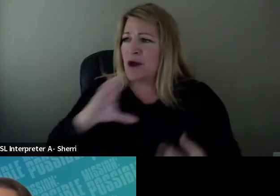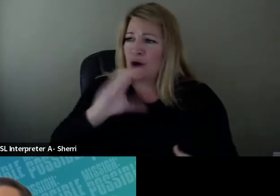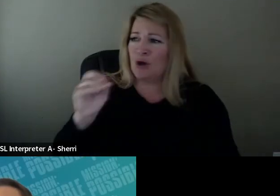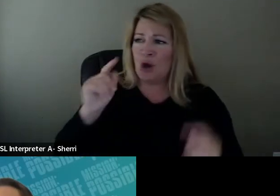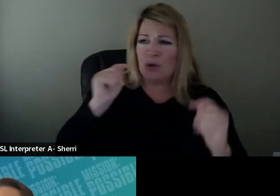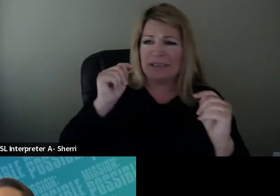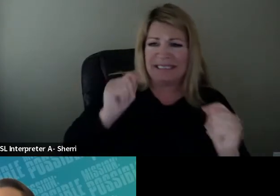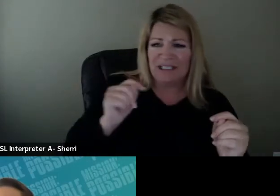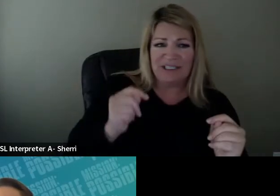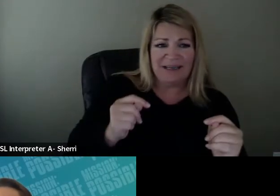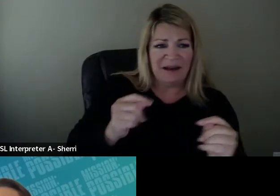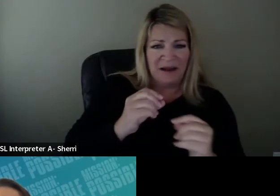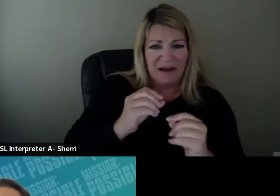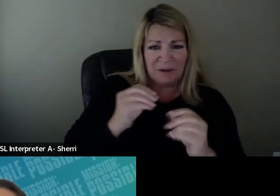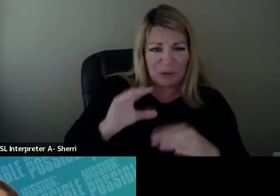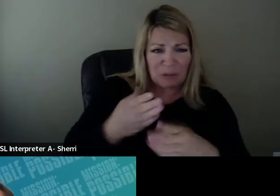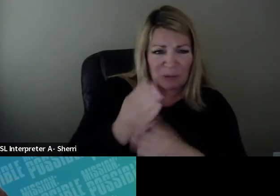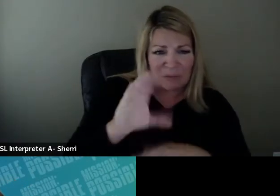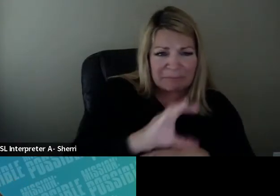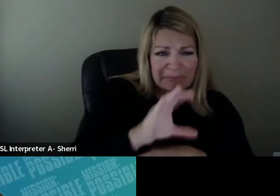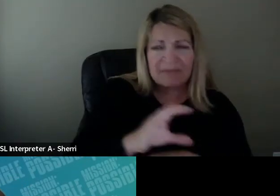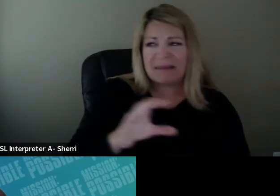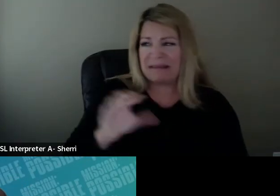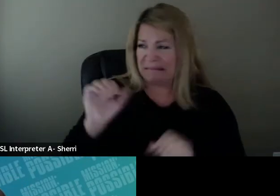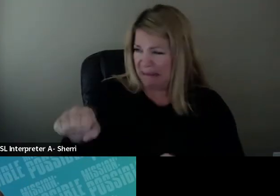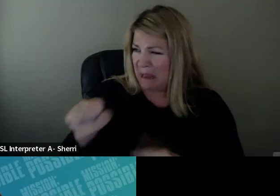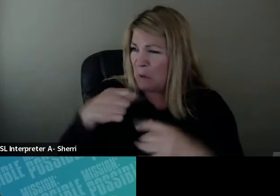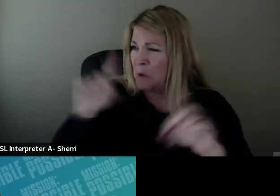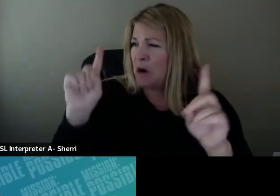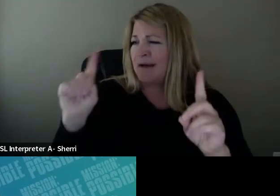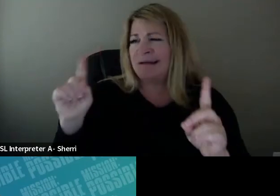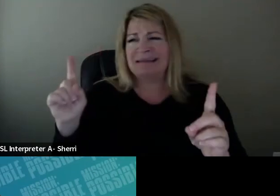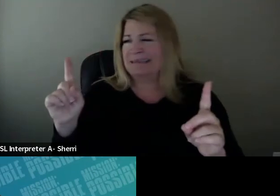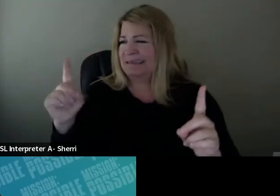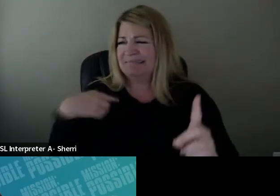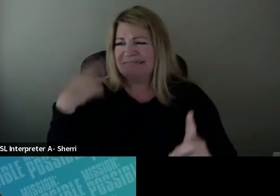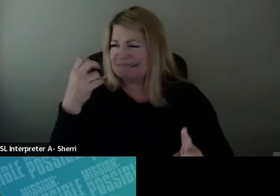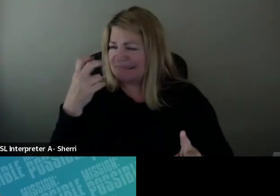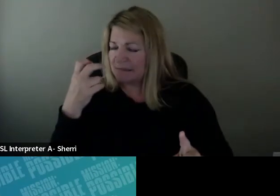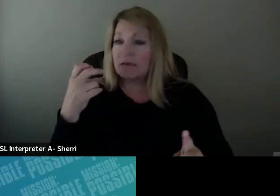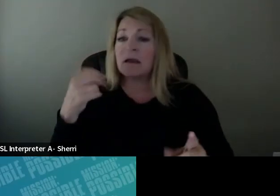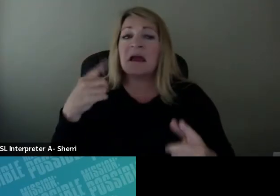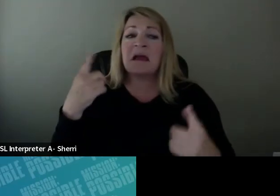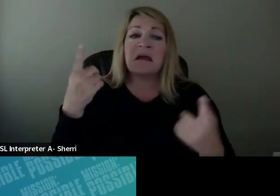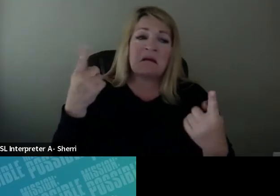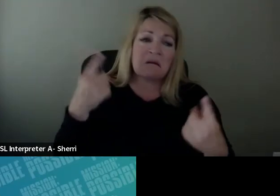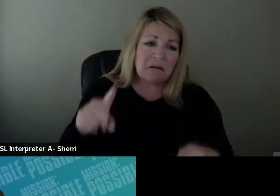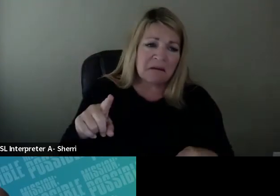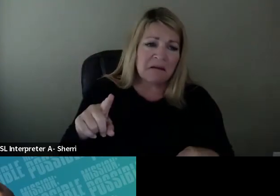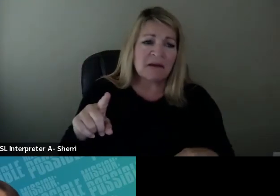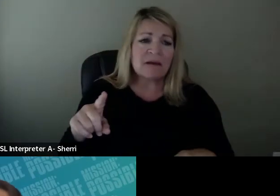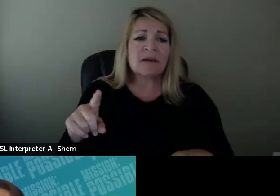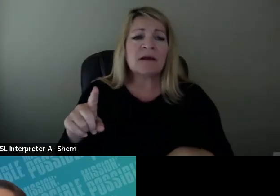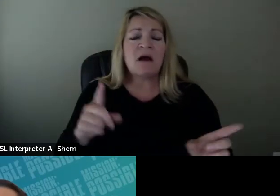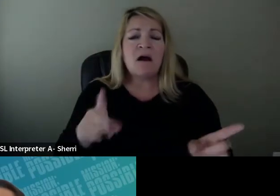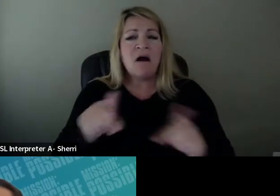virtually. I don't think this is gonna work. And we even talked to our superintendent at that time. But then we